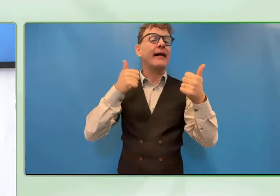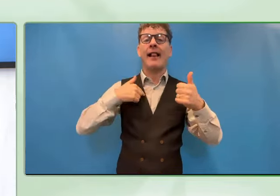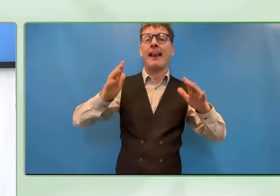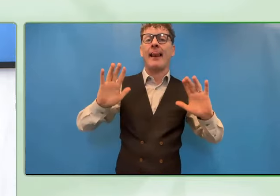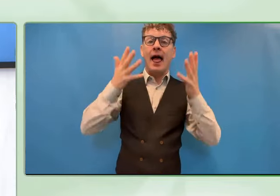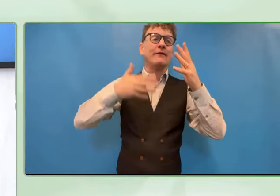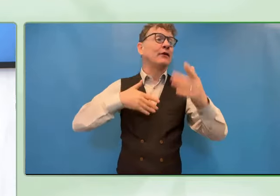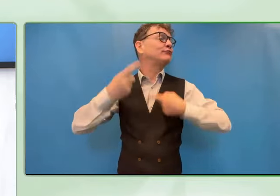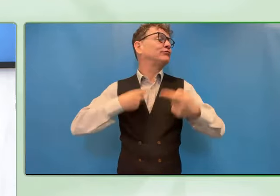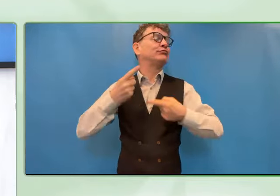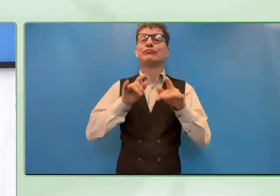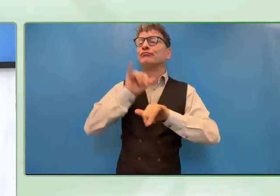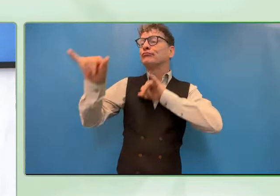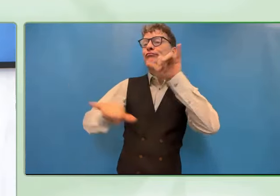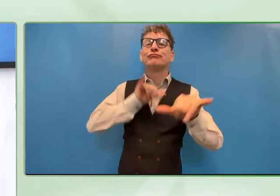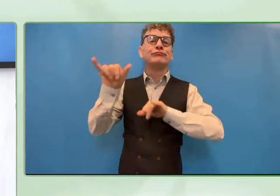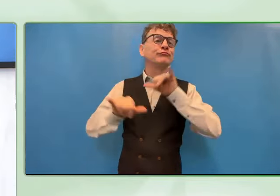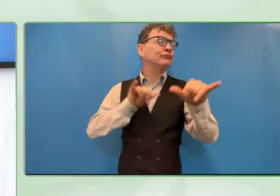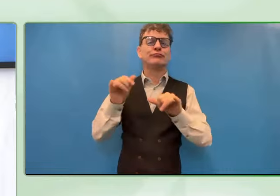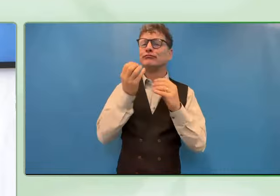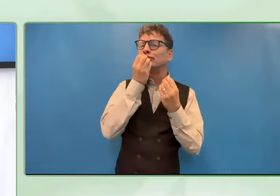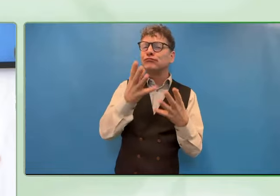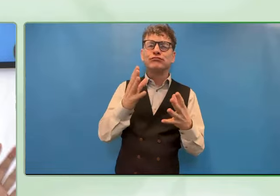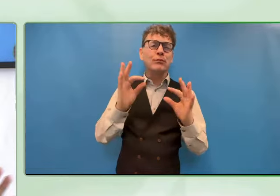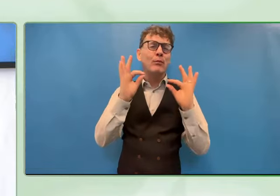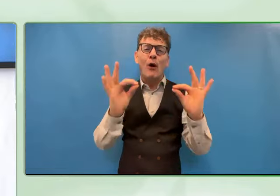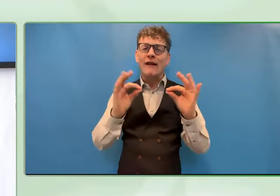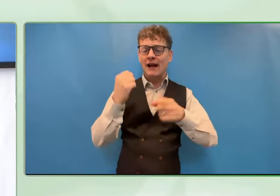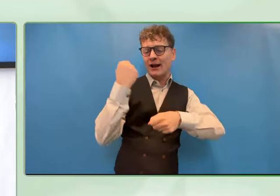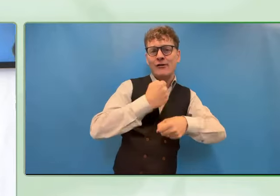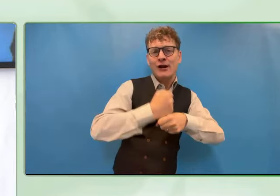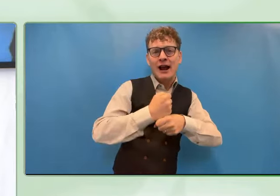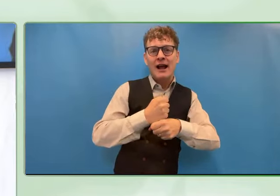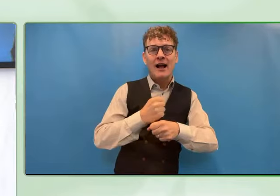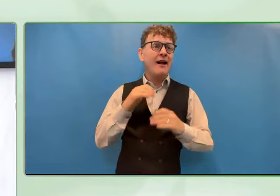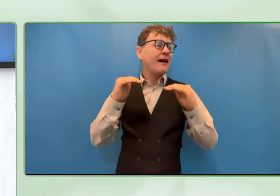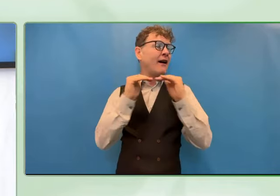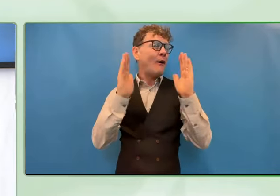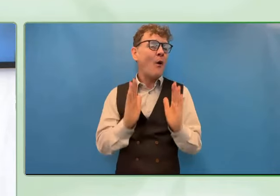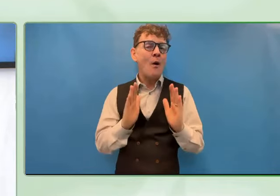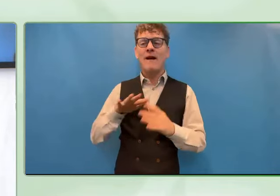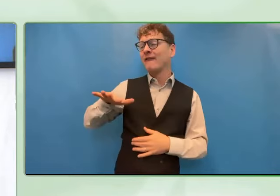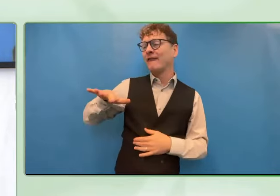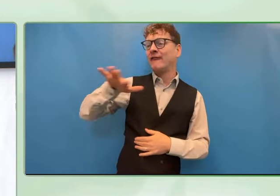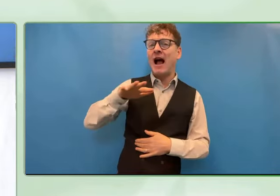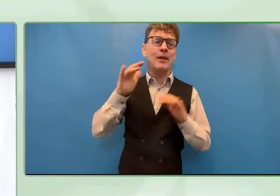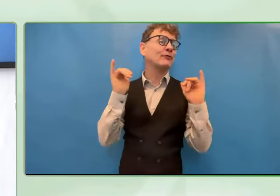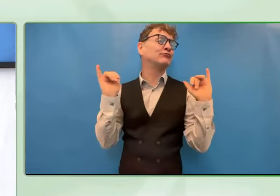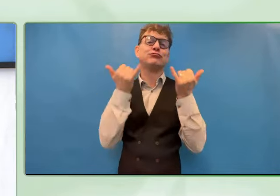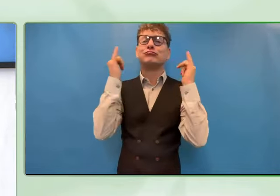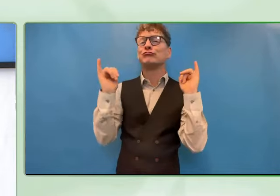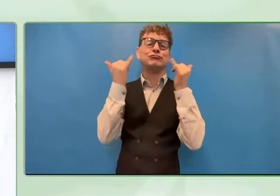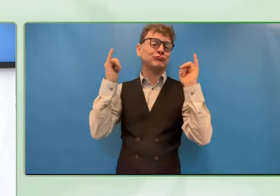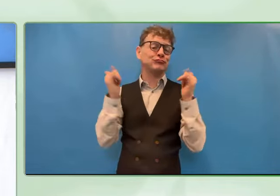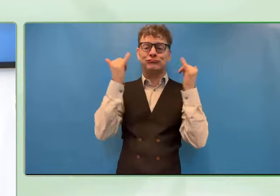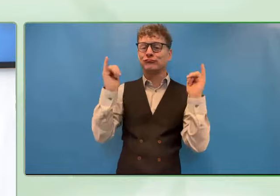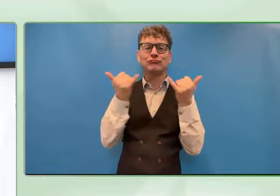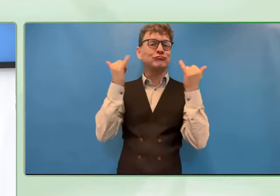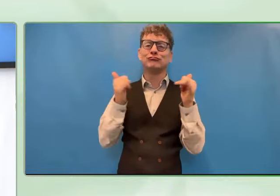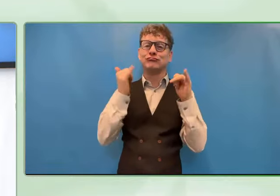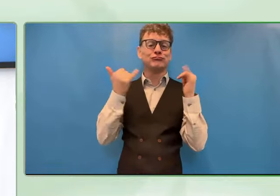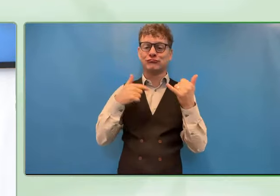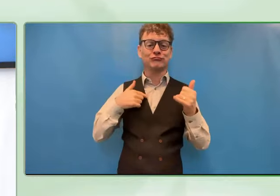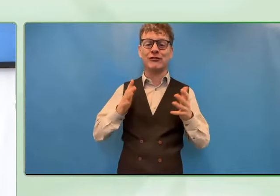over the world. I had good family. I was a social butterfly, partying all over the town. And I was just living my